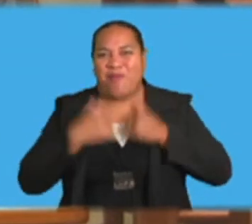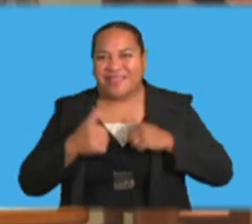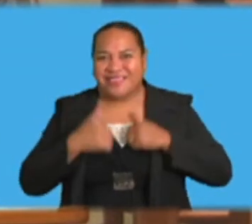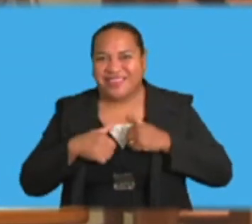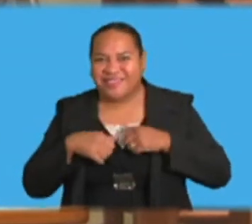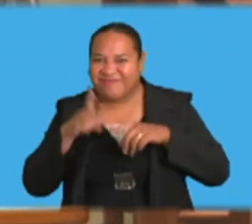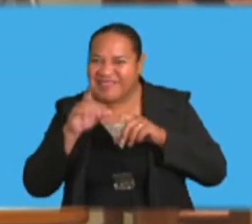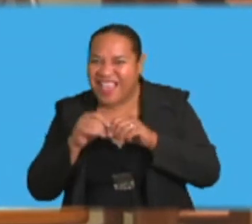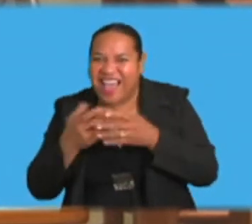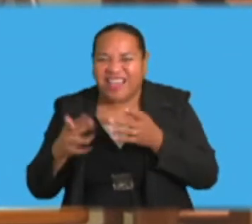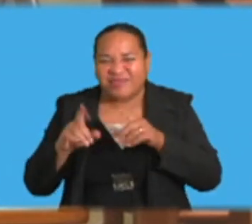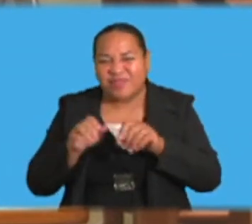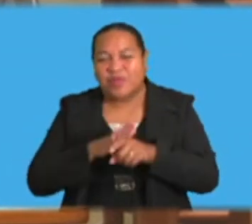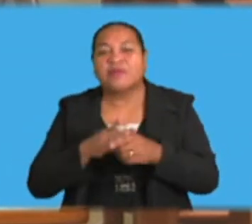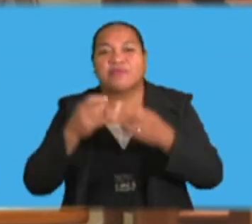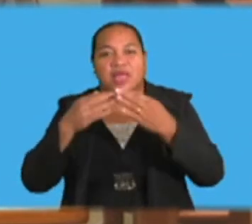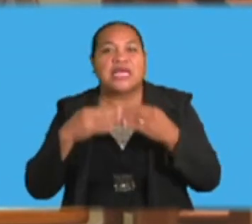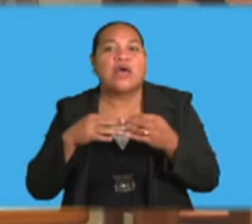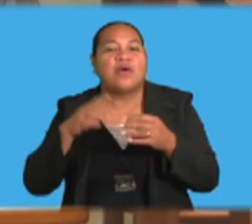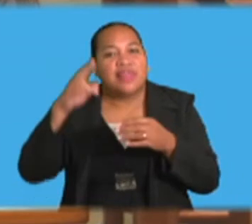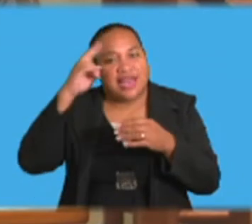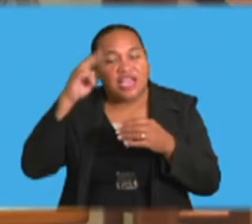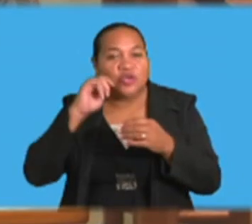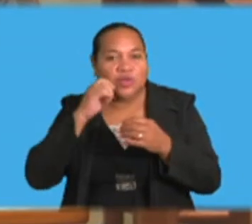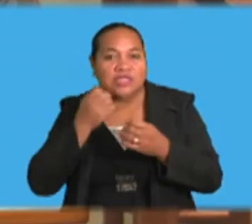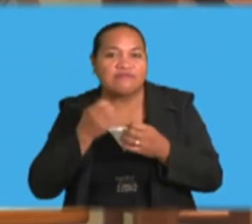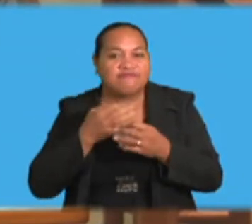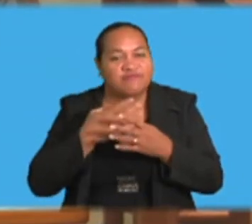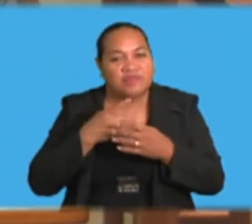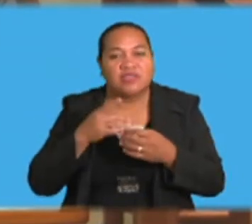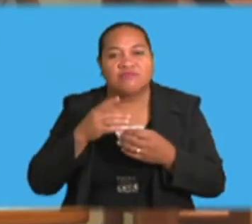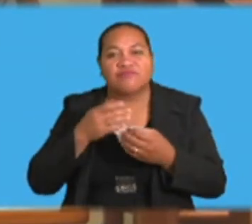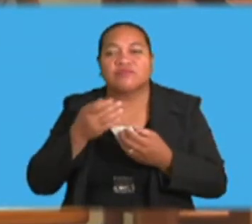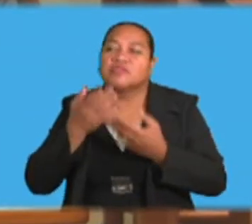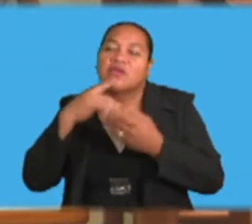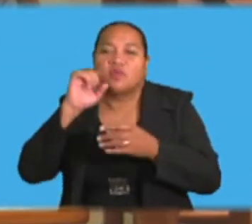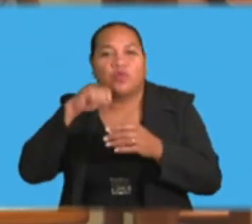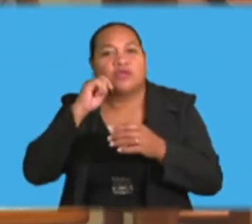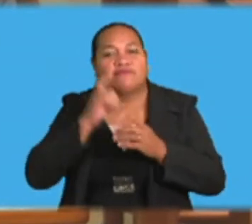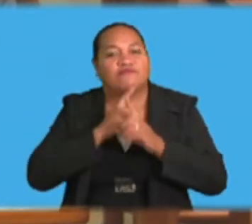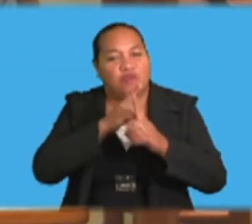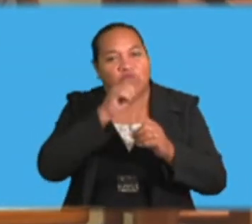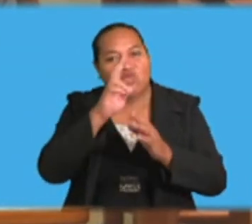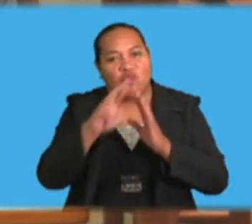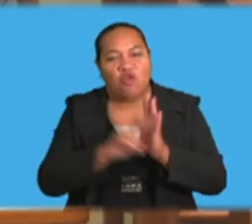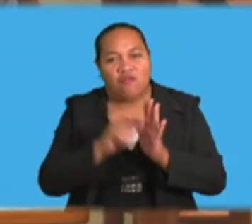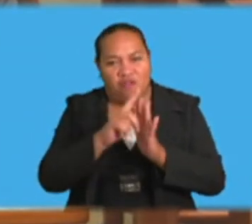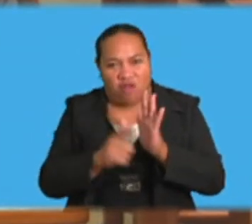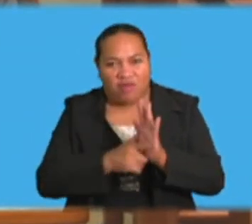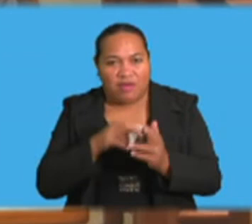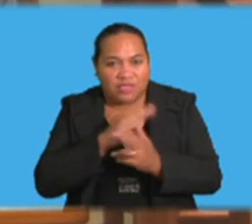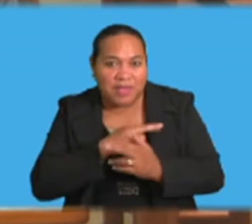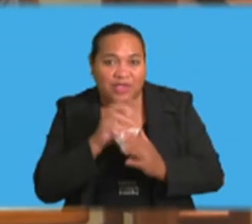underlines its status as a nation committed to the rule of law and respect for human rights. The voice and authority with